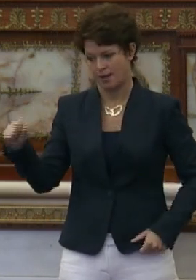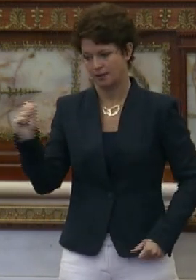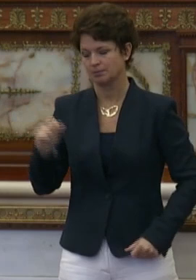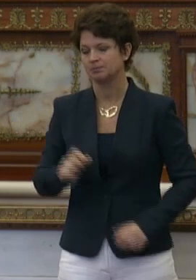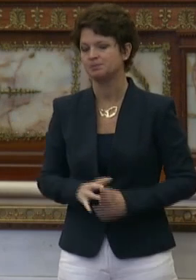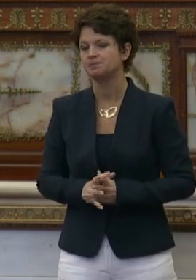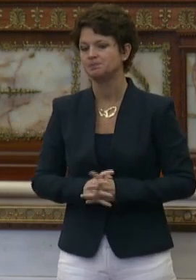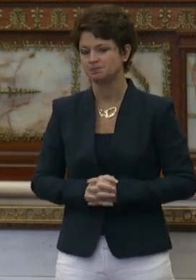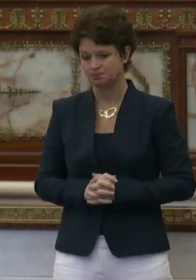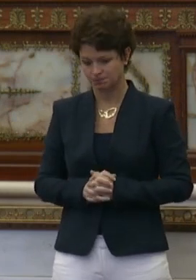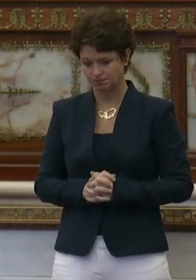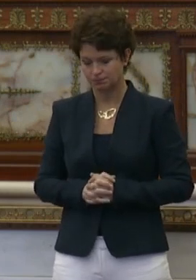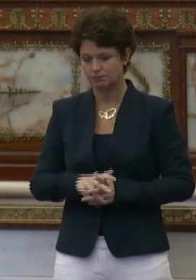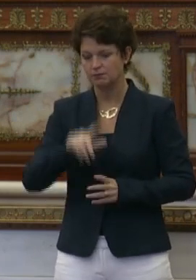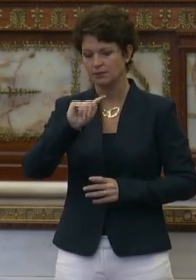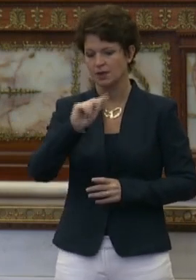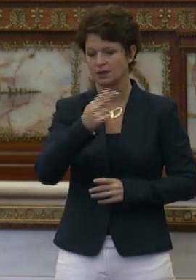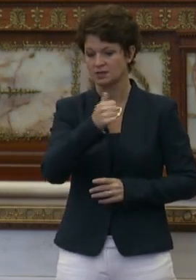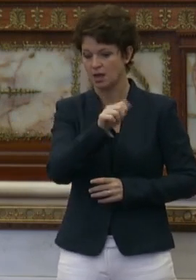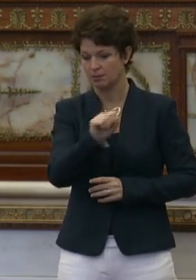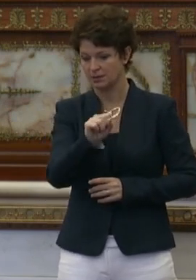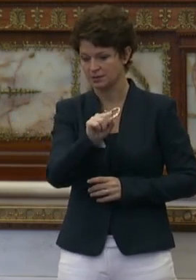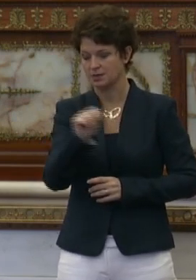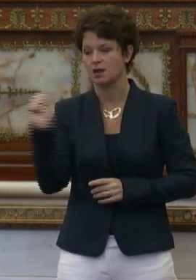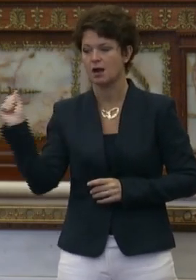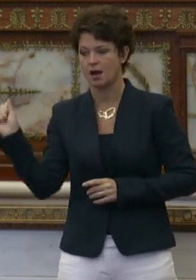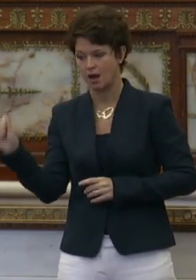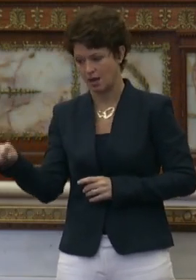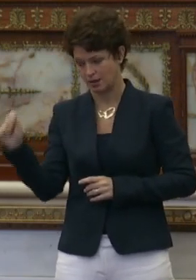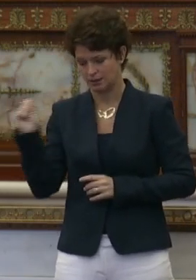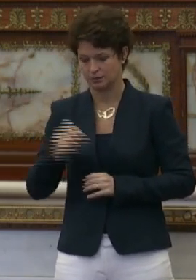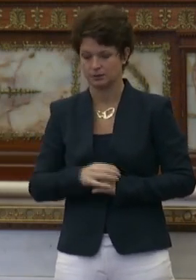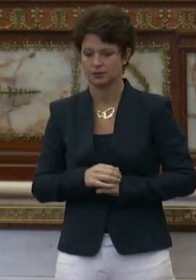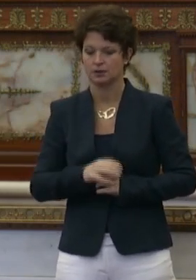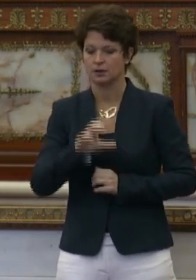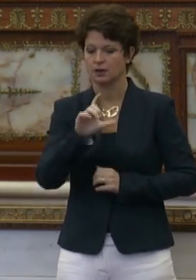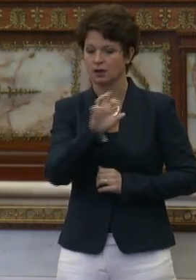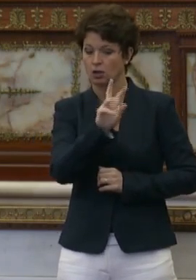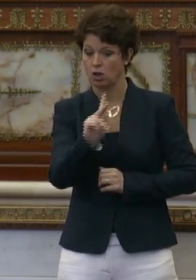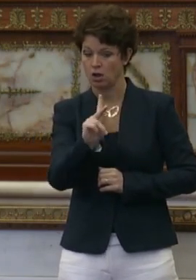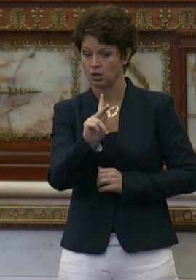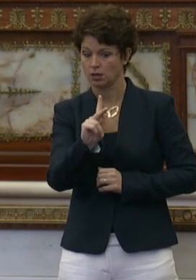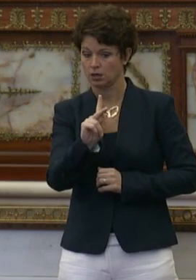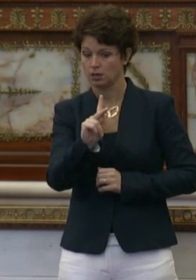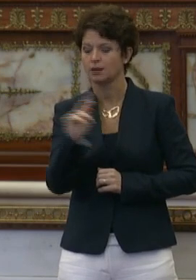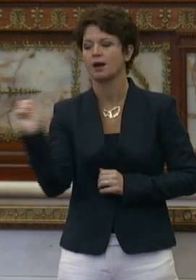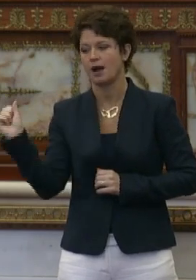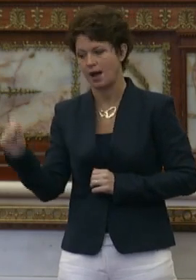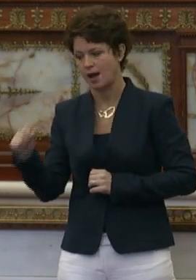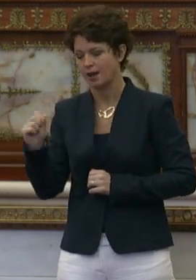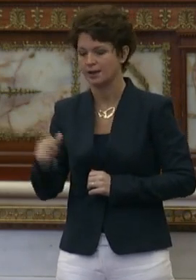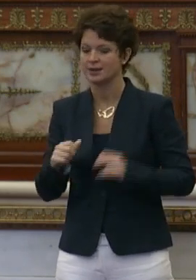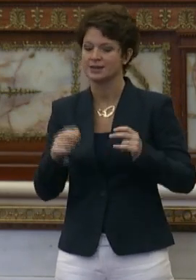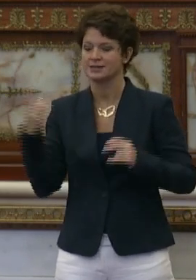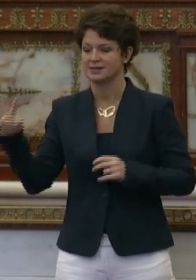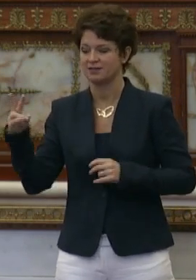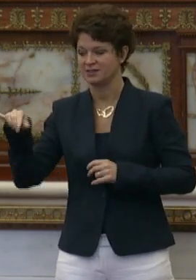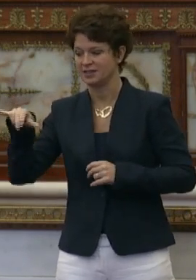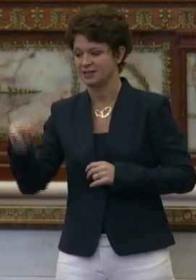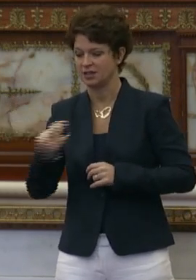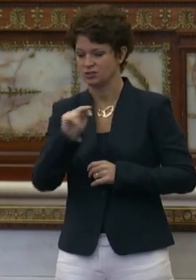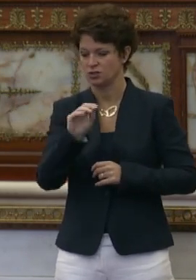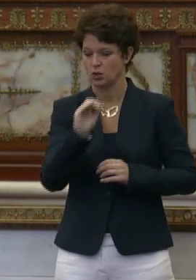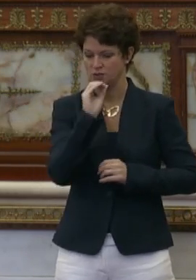Aye. Councilman Thomas? Aye. Council President Clark? Aye, the ayes are 17 and nays are